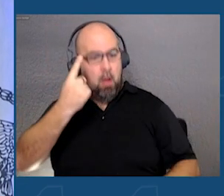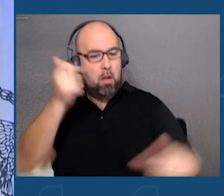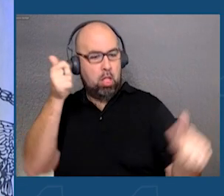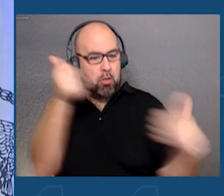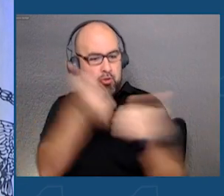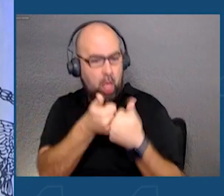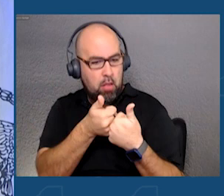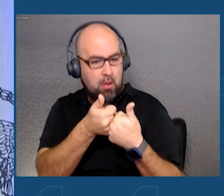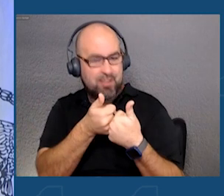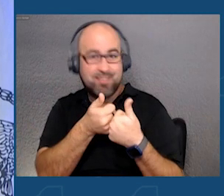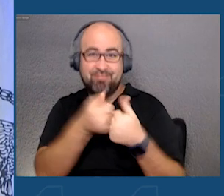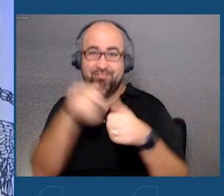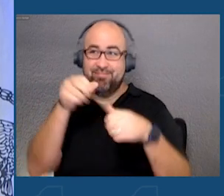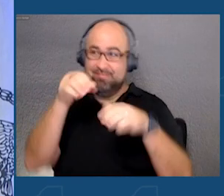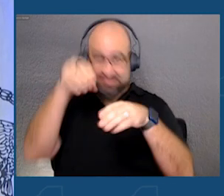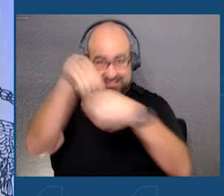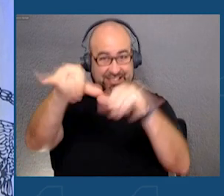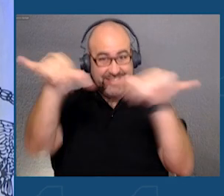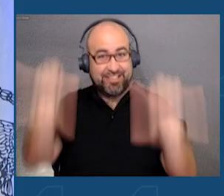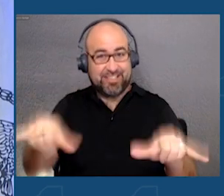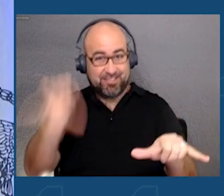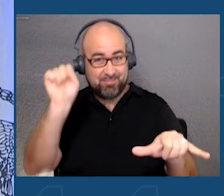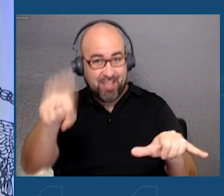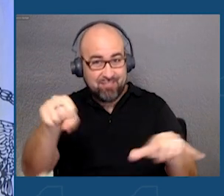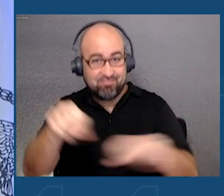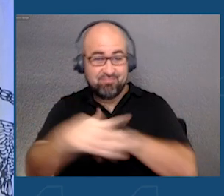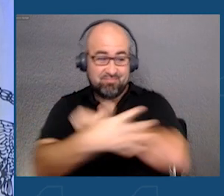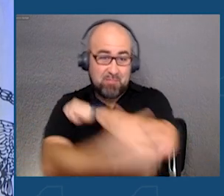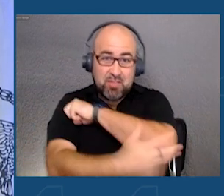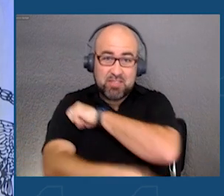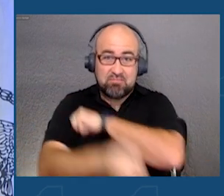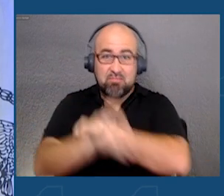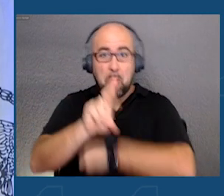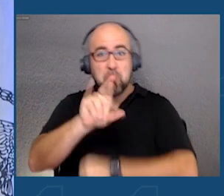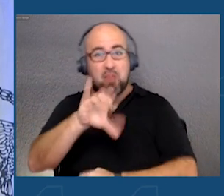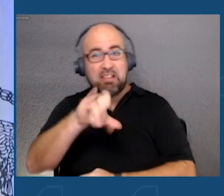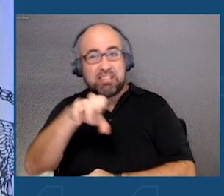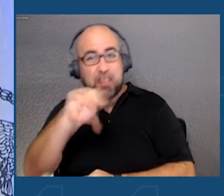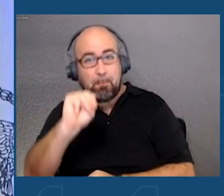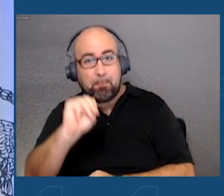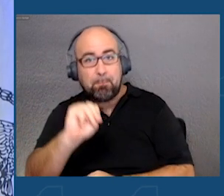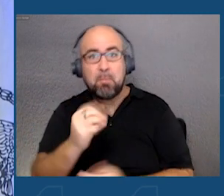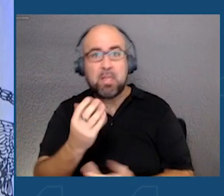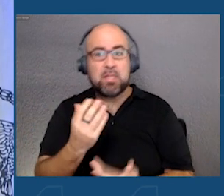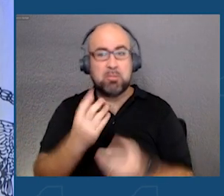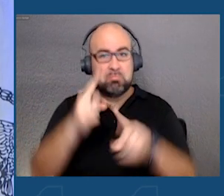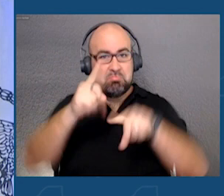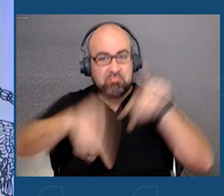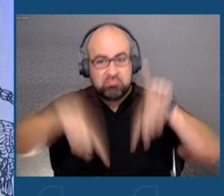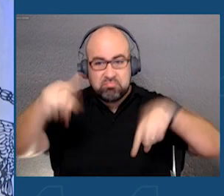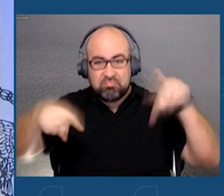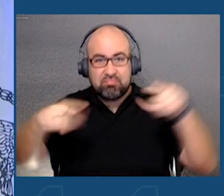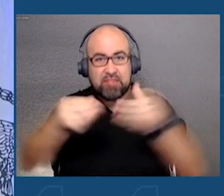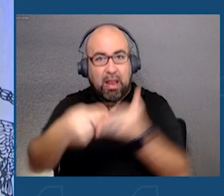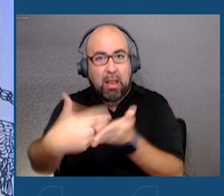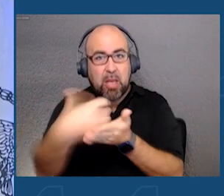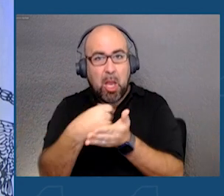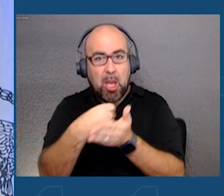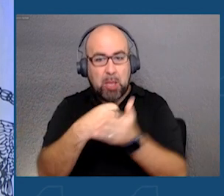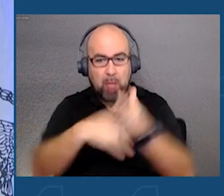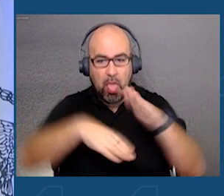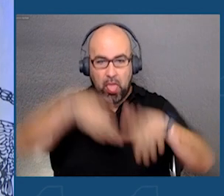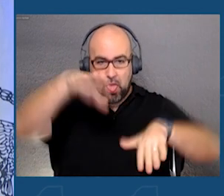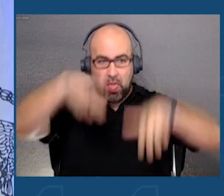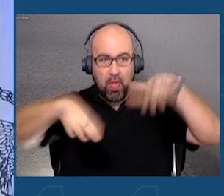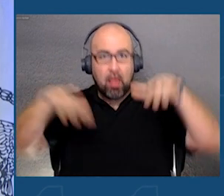systemic: poverty, racism, different income levels. The wage